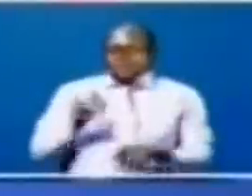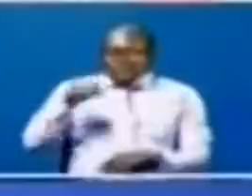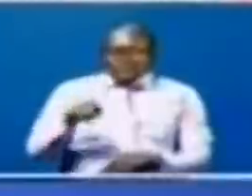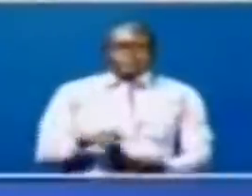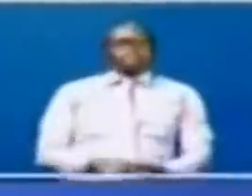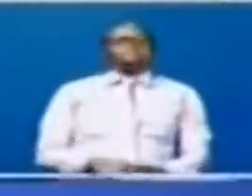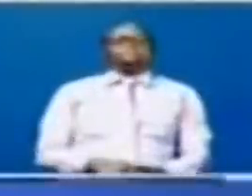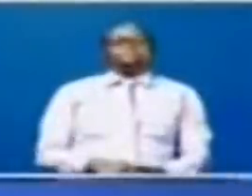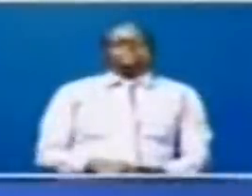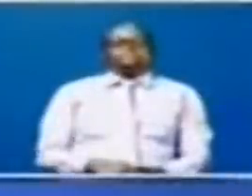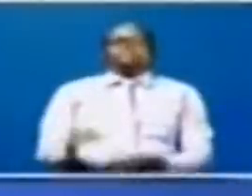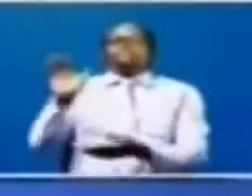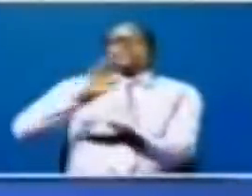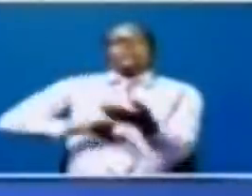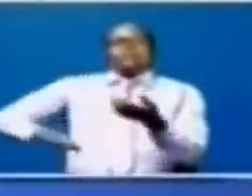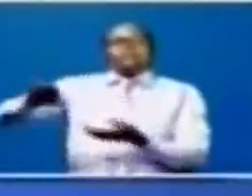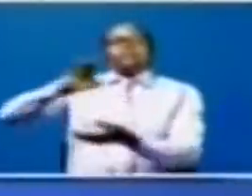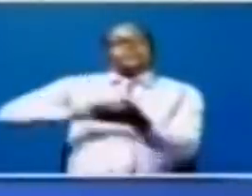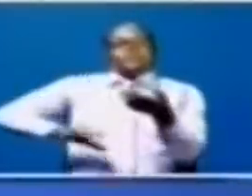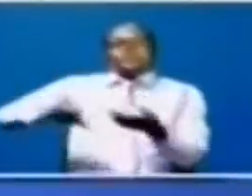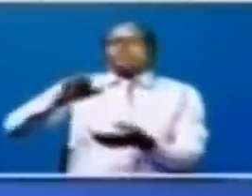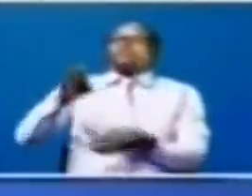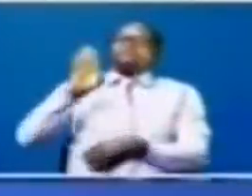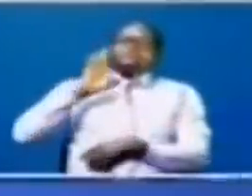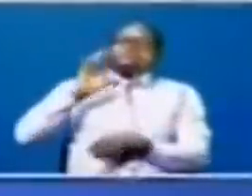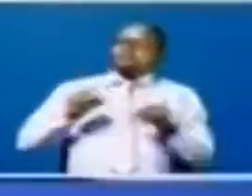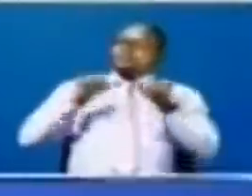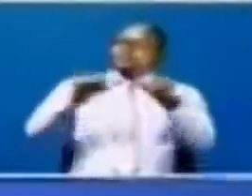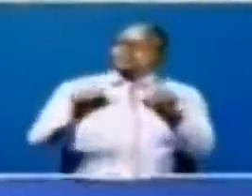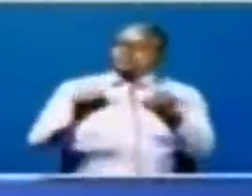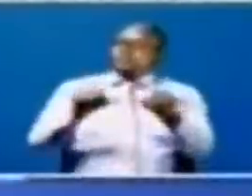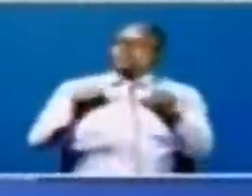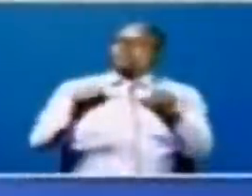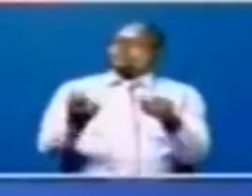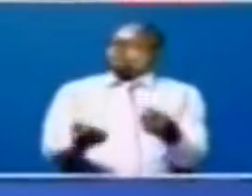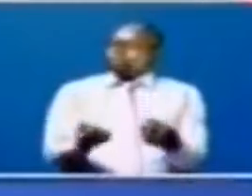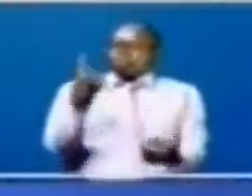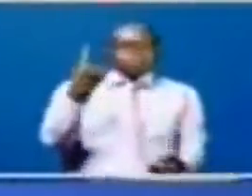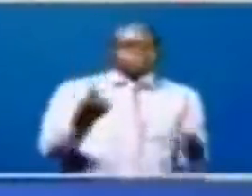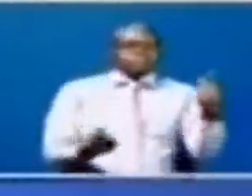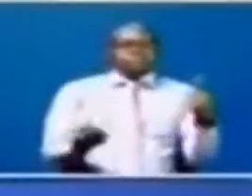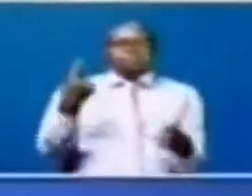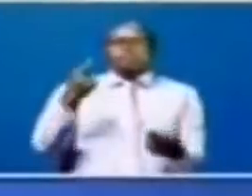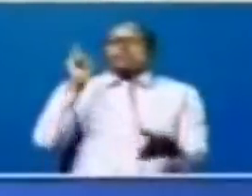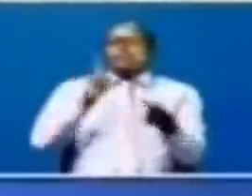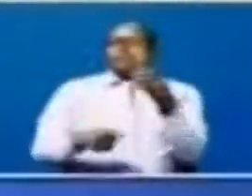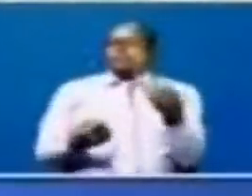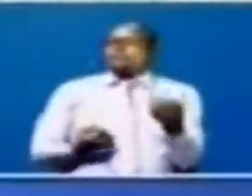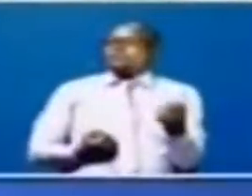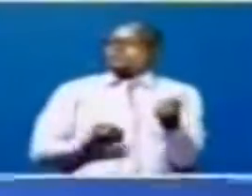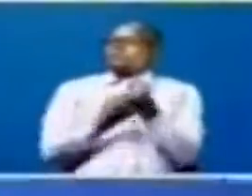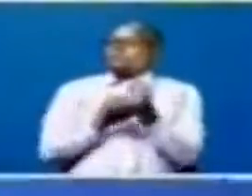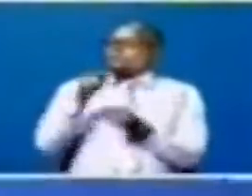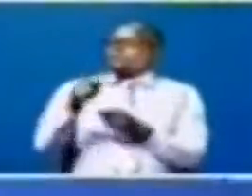even as confusion and speculation continue to shroud the forces behind the